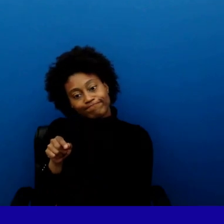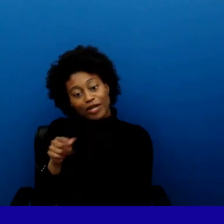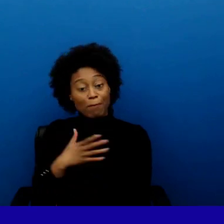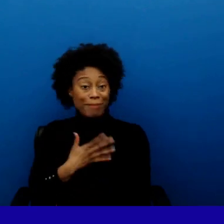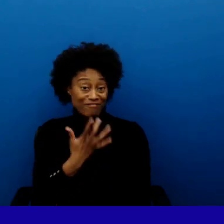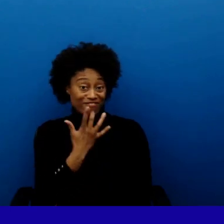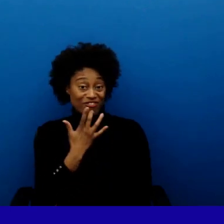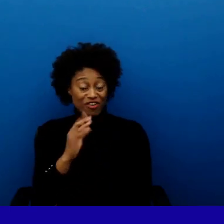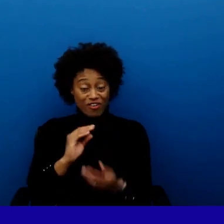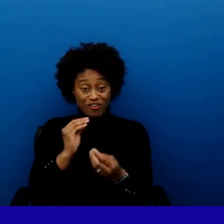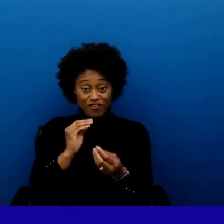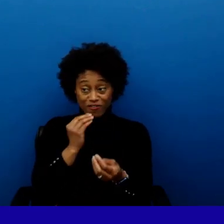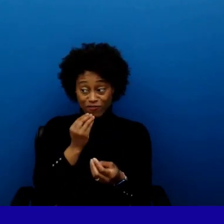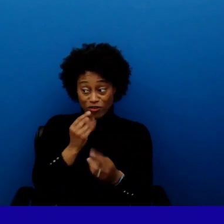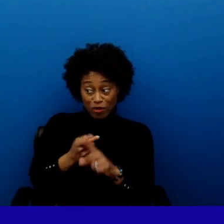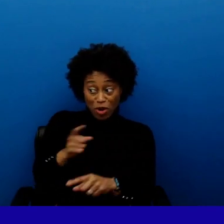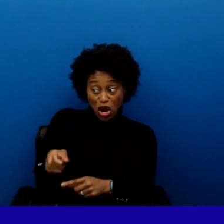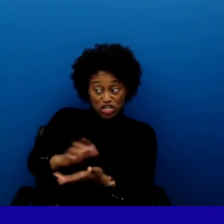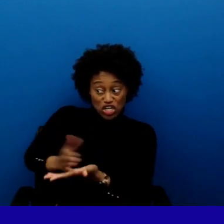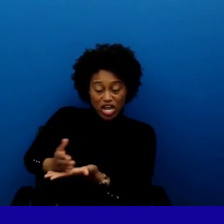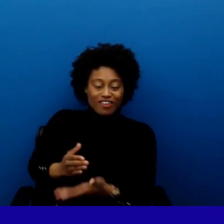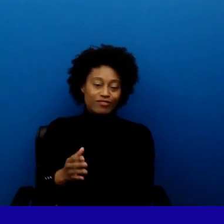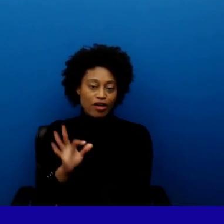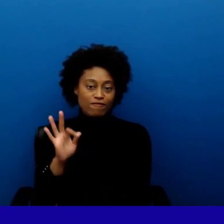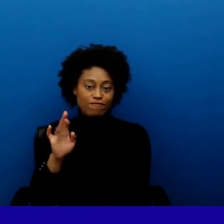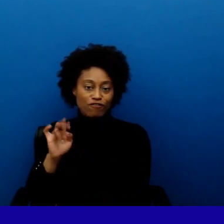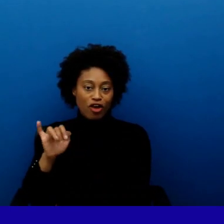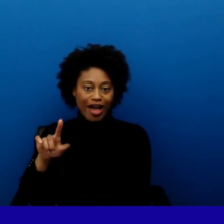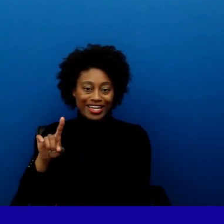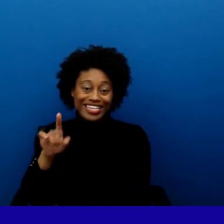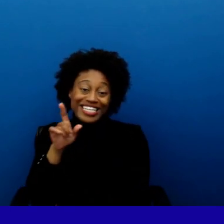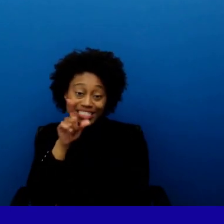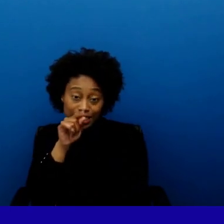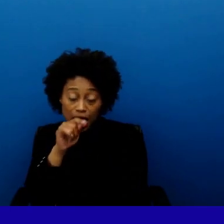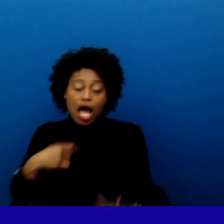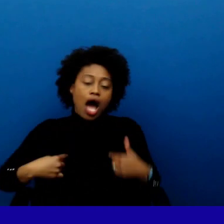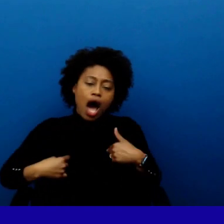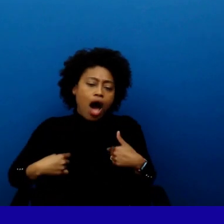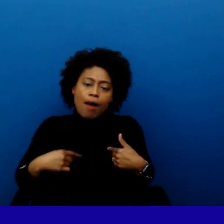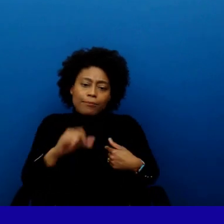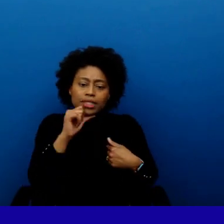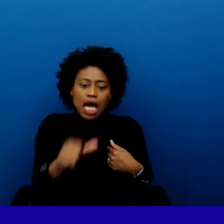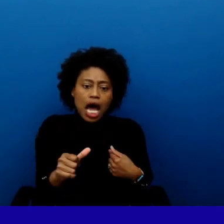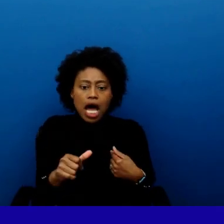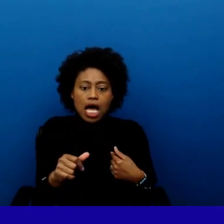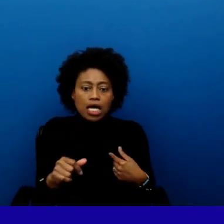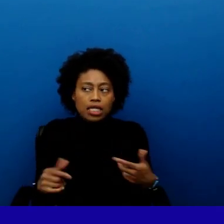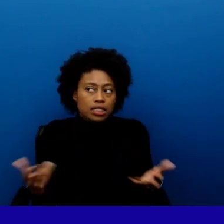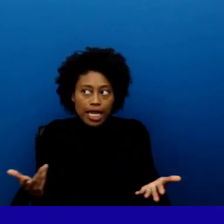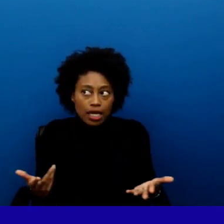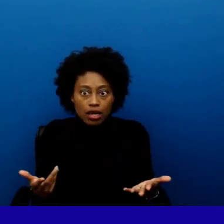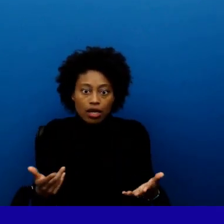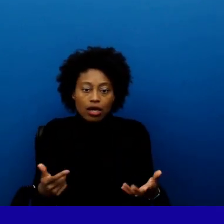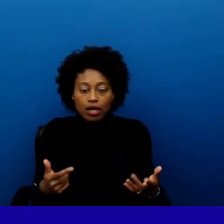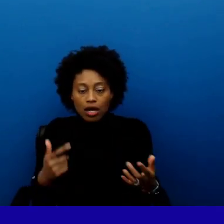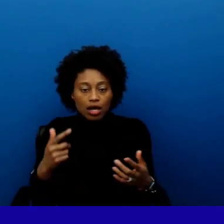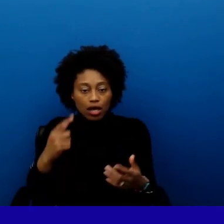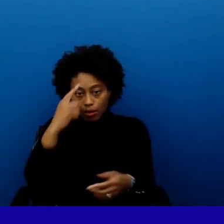dish of hers was fried chicken. Mm. And I'm not, it's not like I'm a great fried chicken Hmm. eater. I